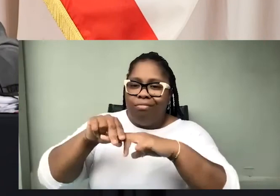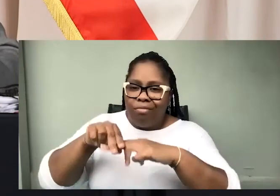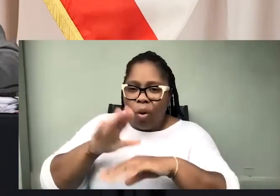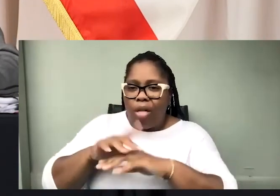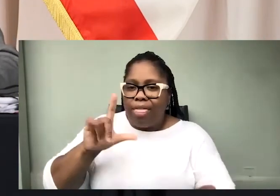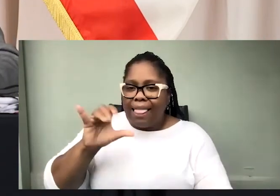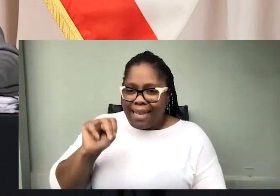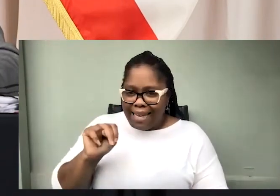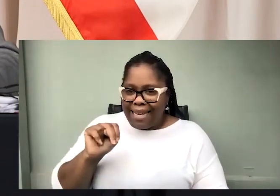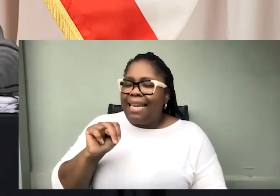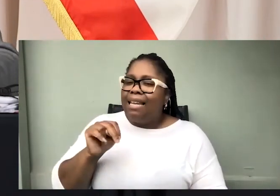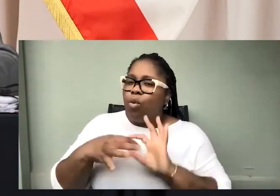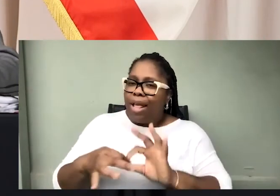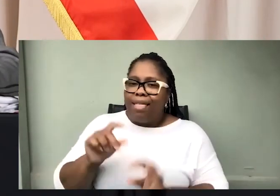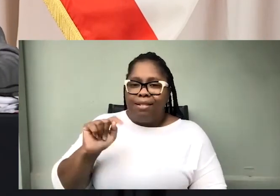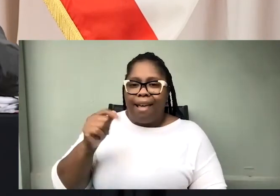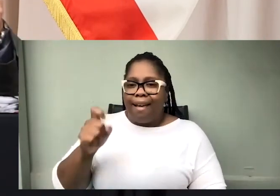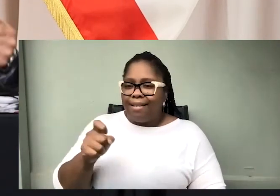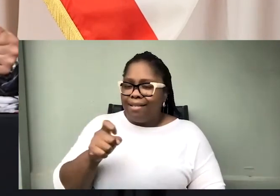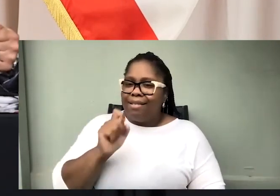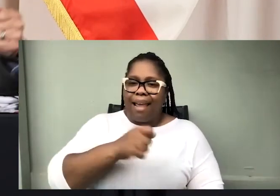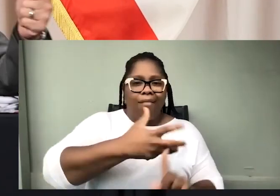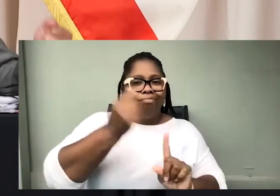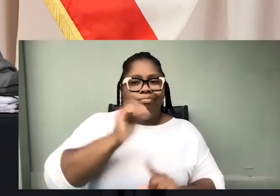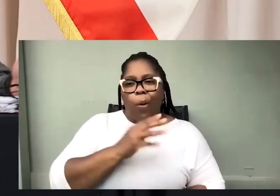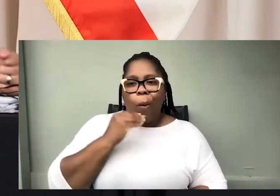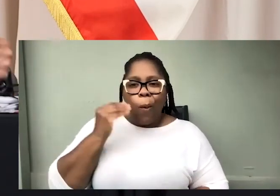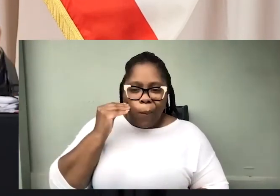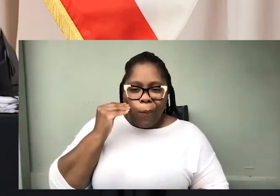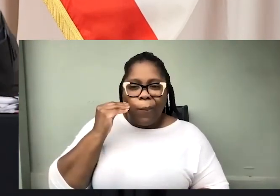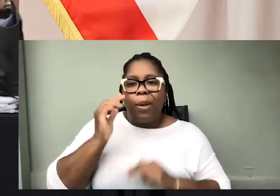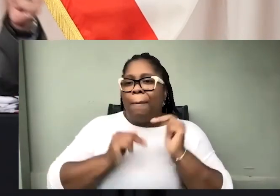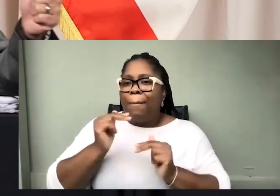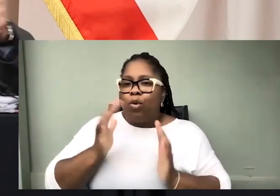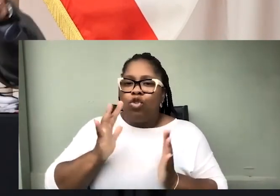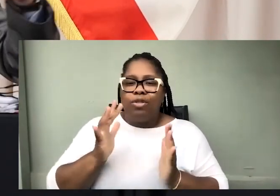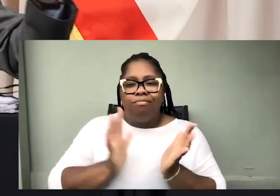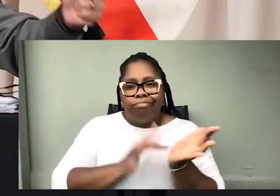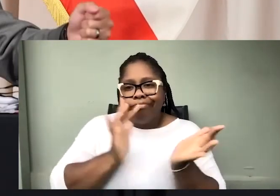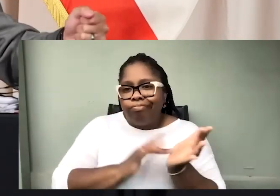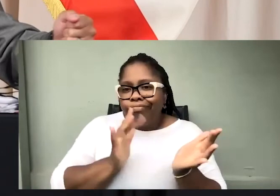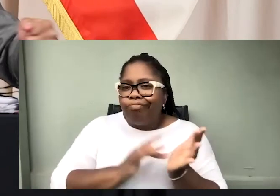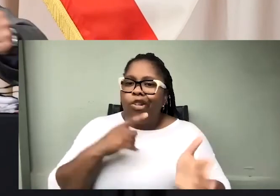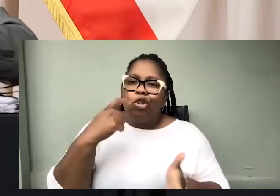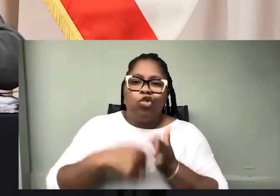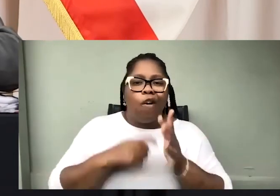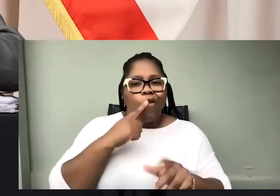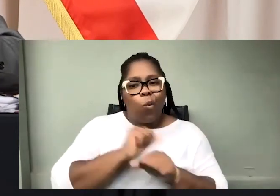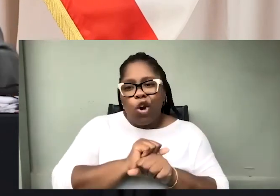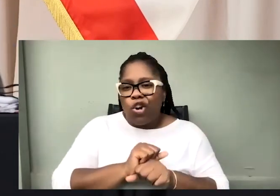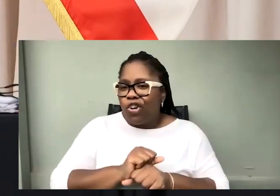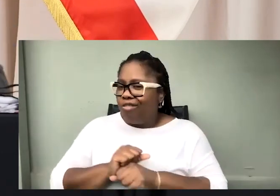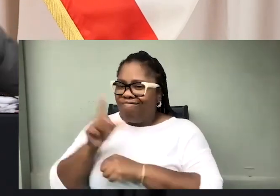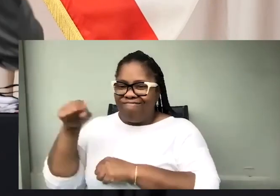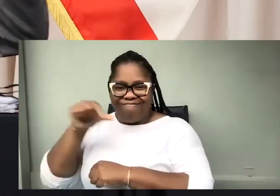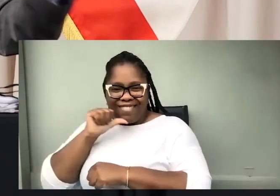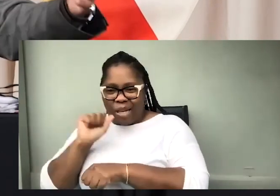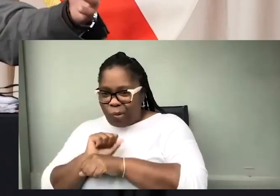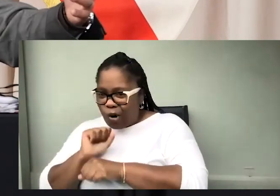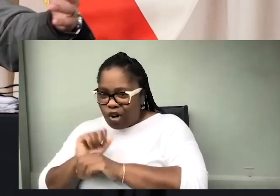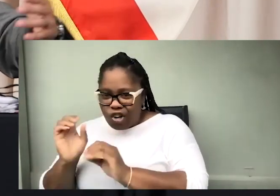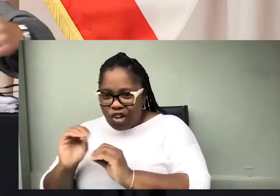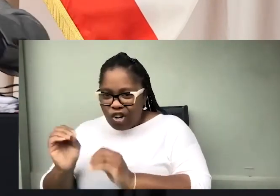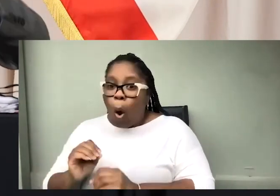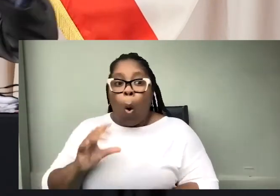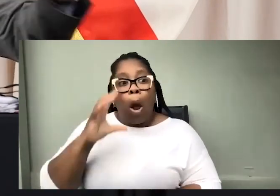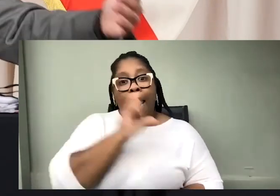their home because of that. These contractors often abuse this. They charge for work that's not performed. They inflate